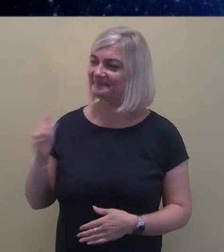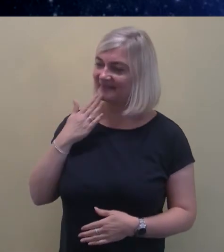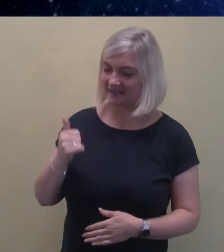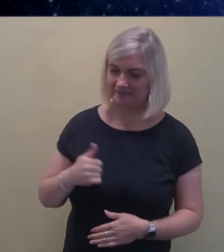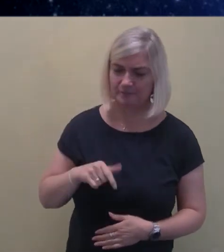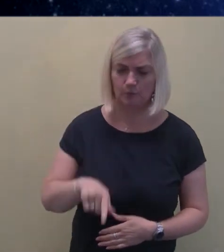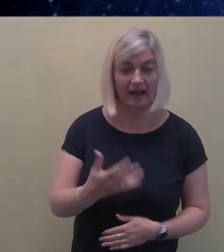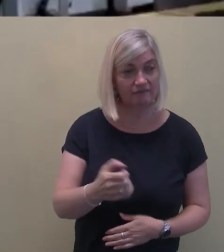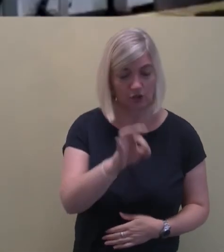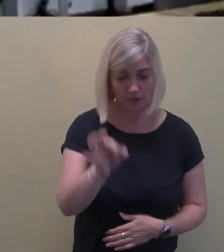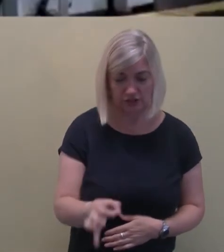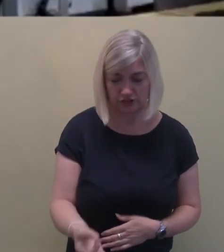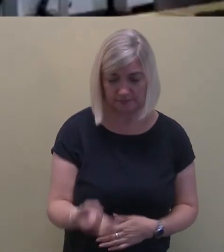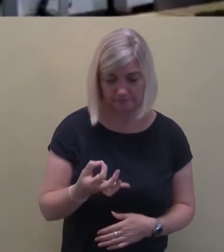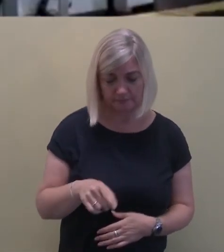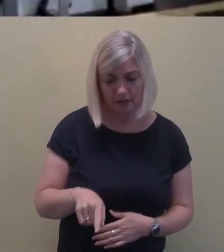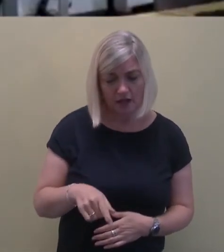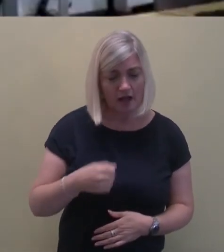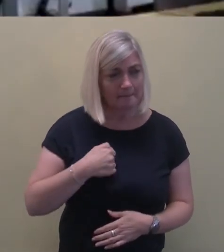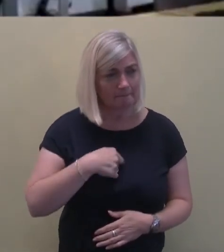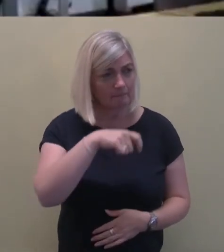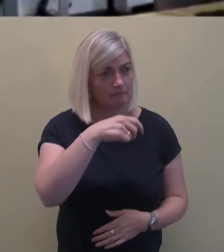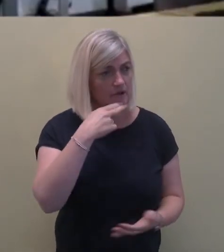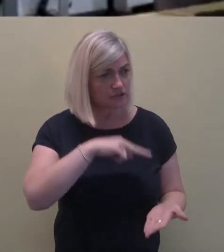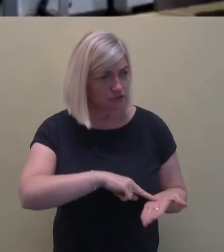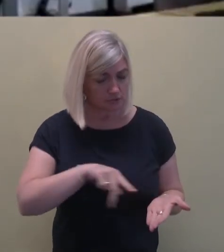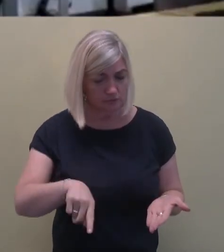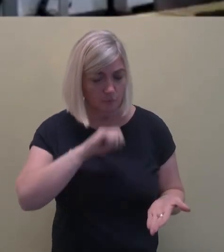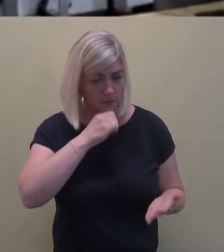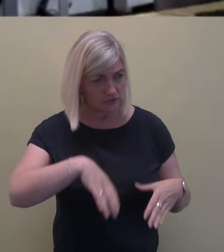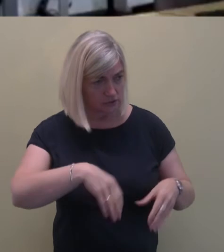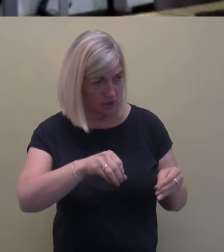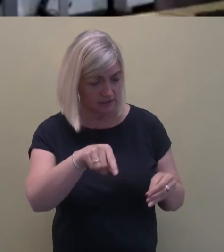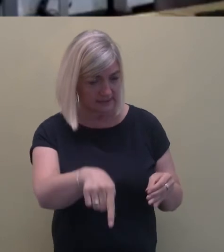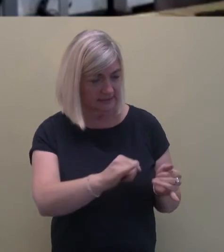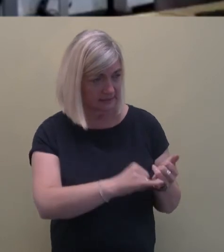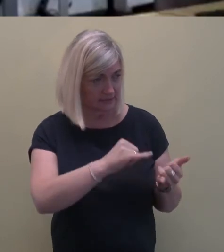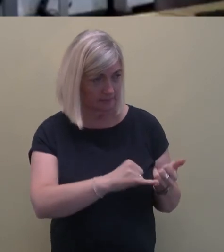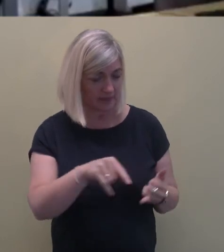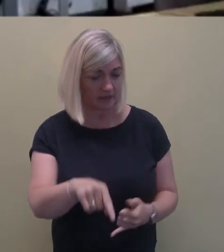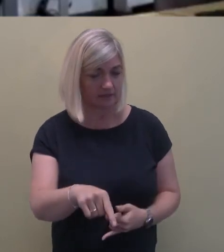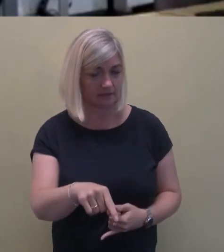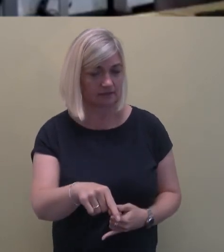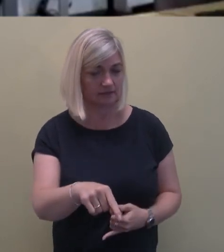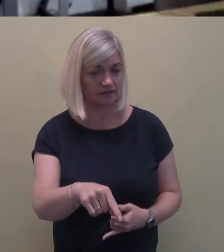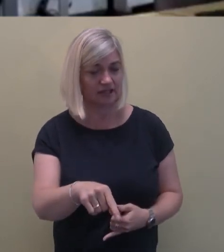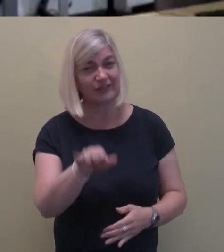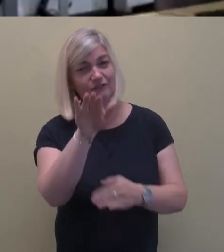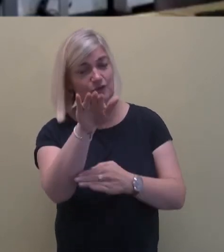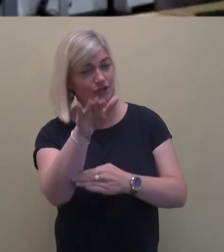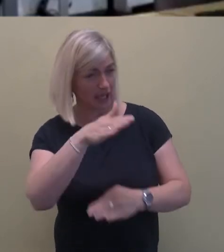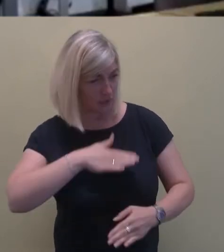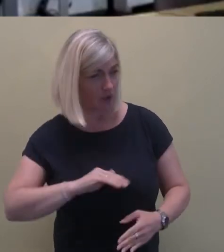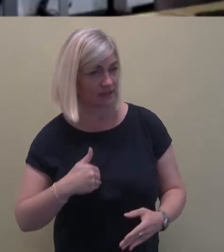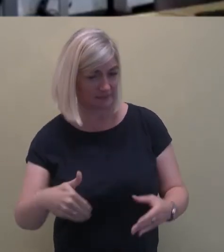occurred to me. That's fine. Neil, actually, we've got a question coming from Facebook from Alison. The question is, my son is